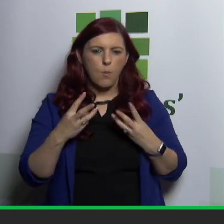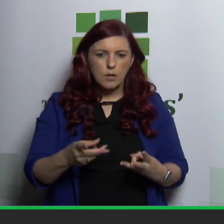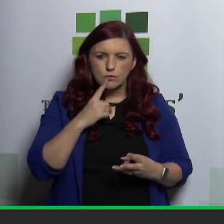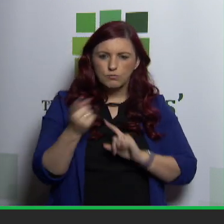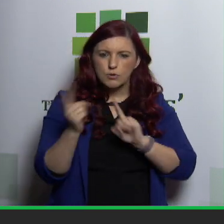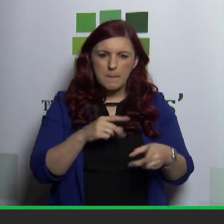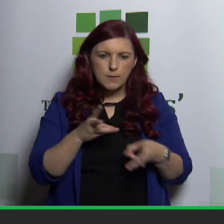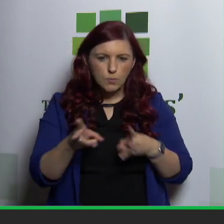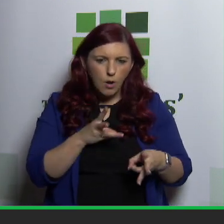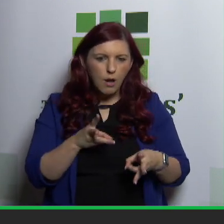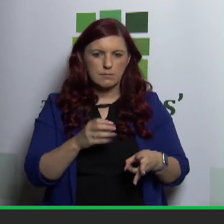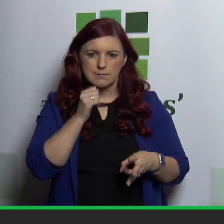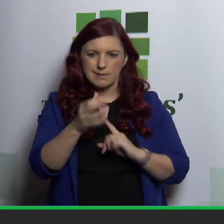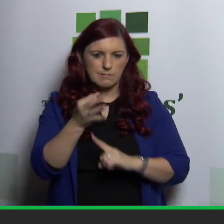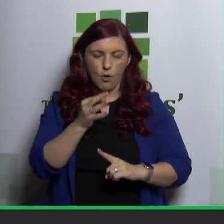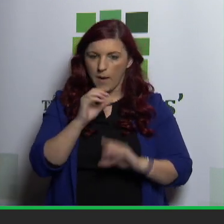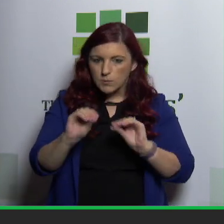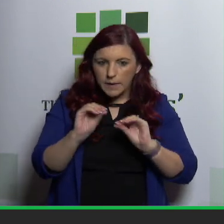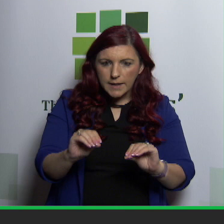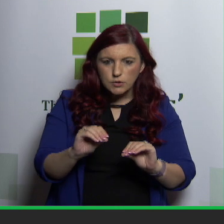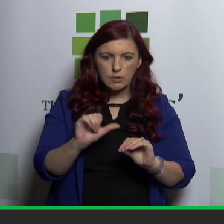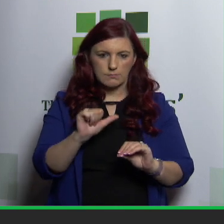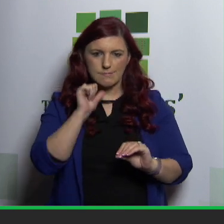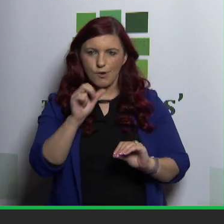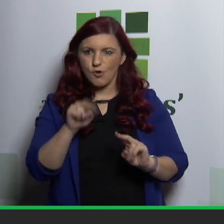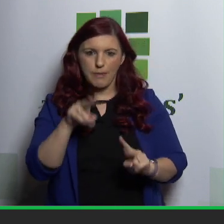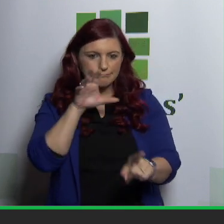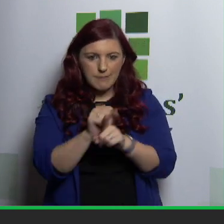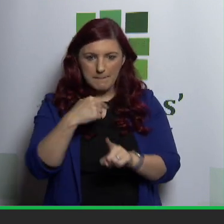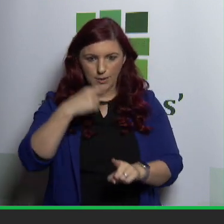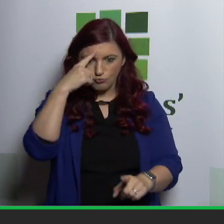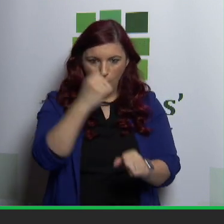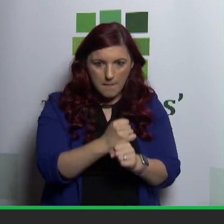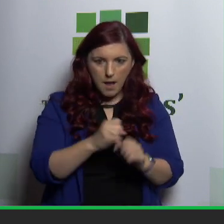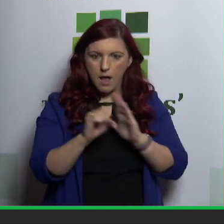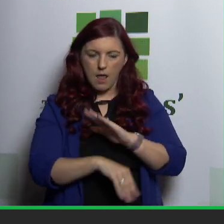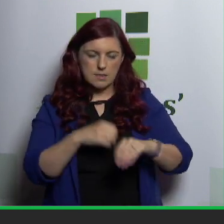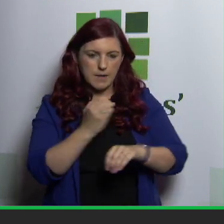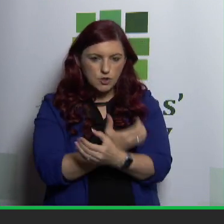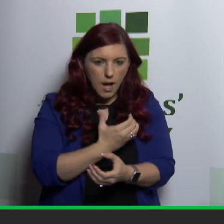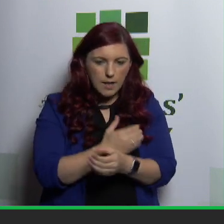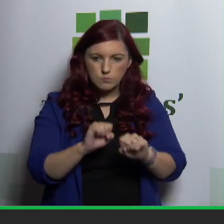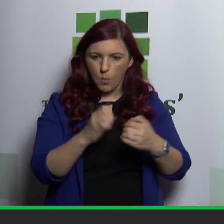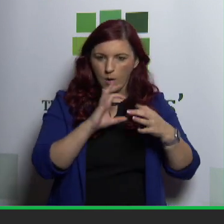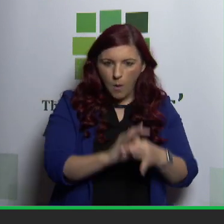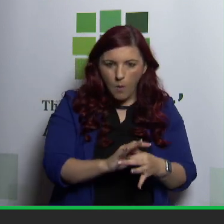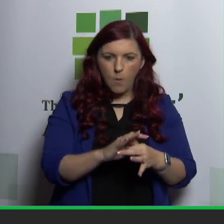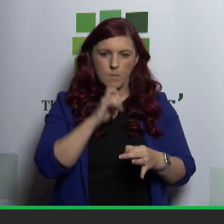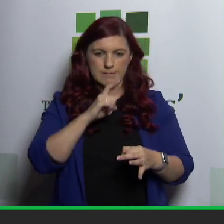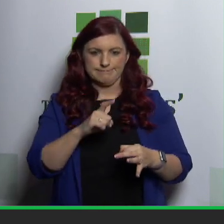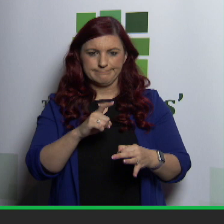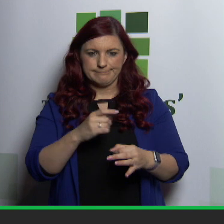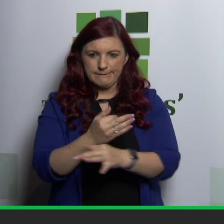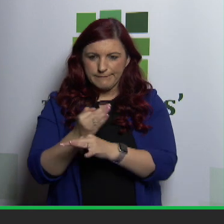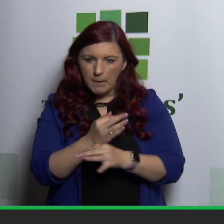work. Didn't get educated. Unnoticed trauma. Loss of a child and an ex-partner. A broken home. Dysfunctional home.